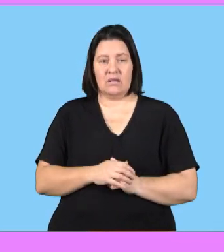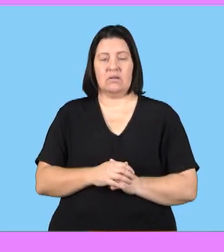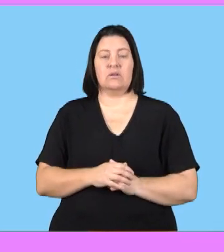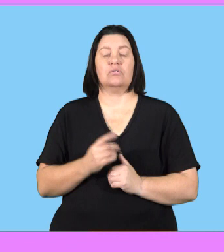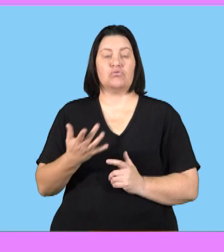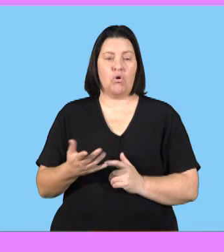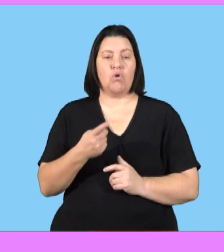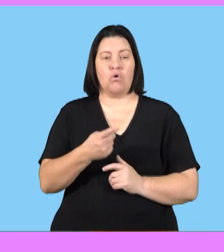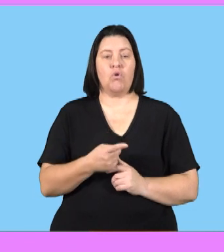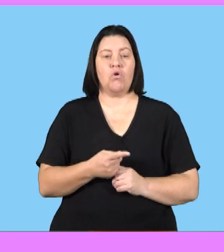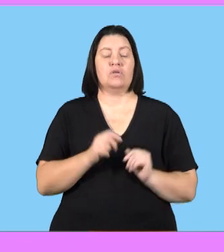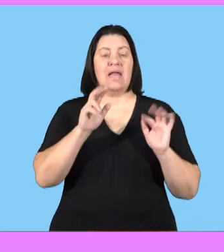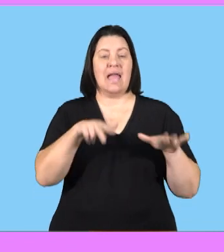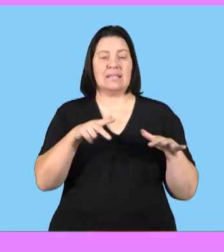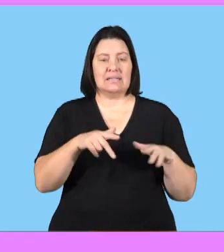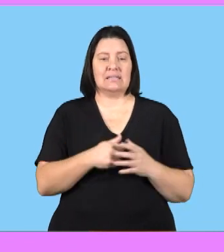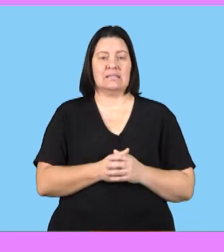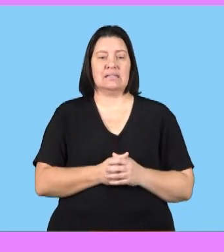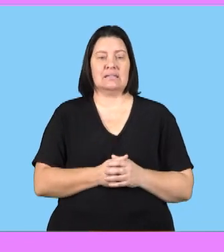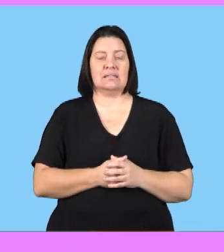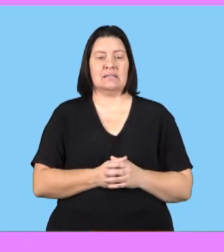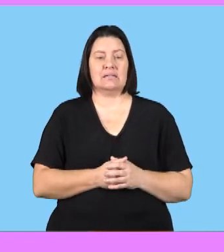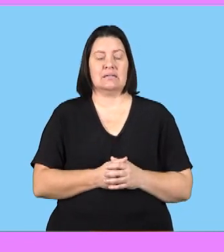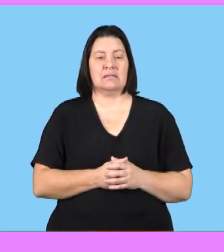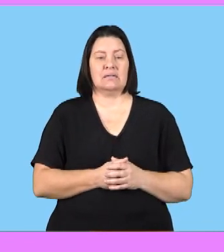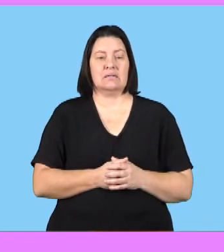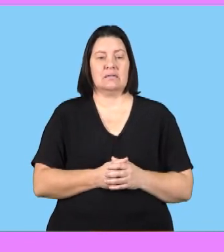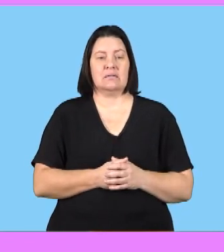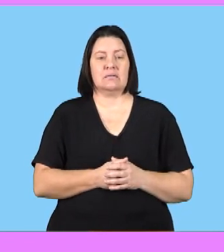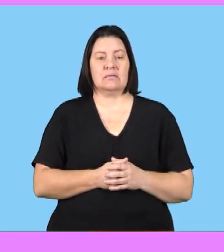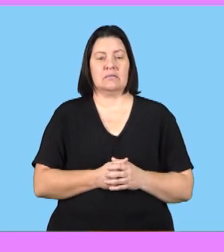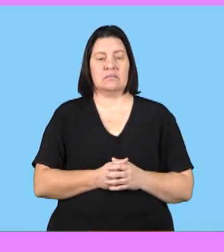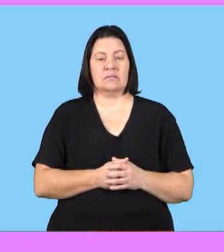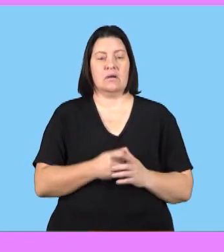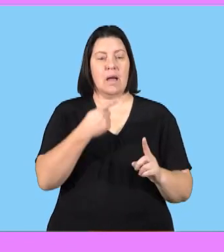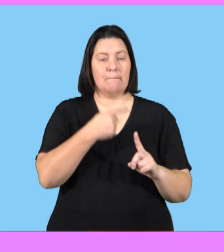18,0,3, so this is like 18 plus